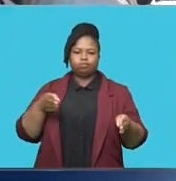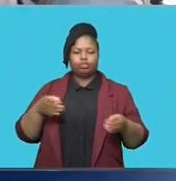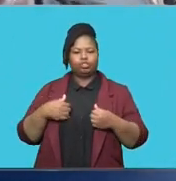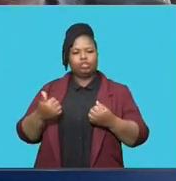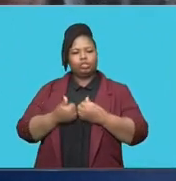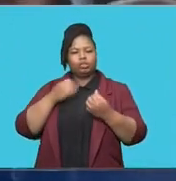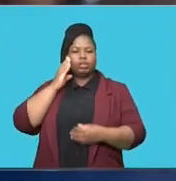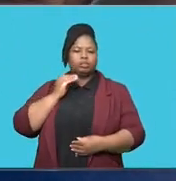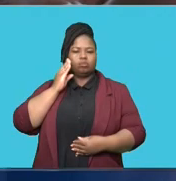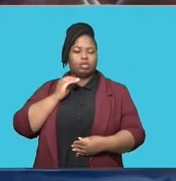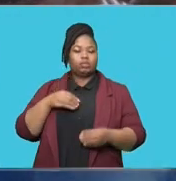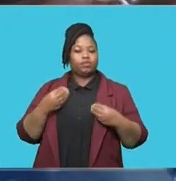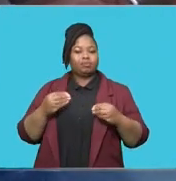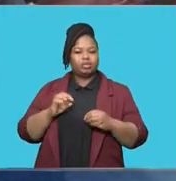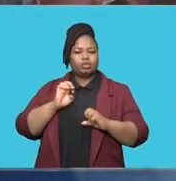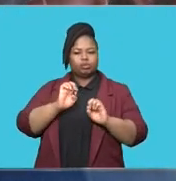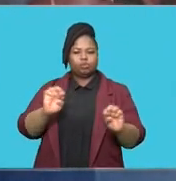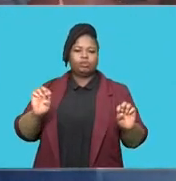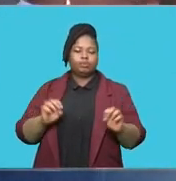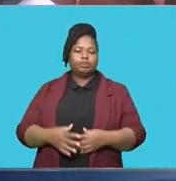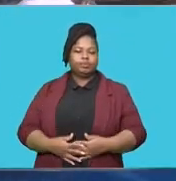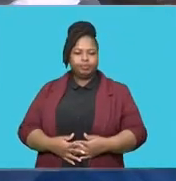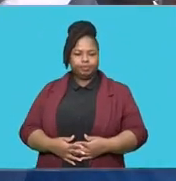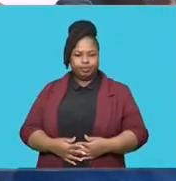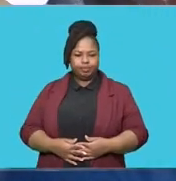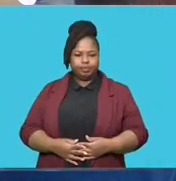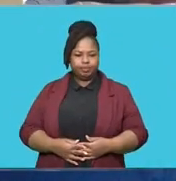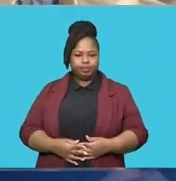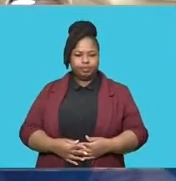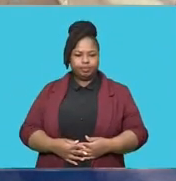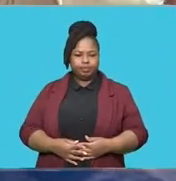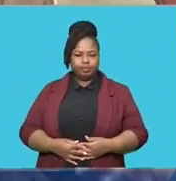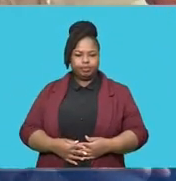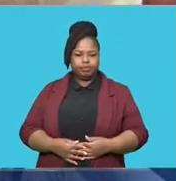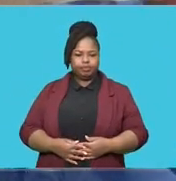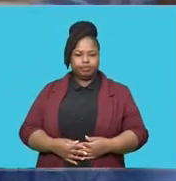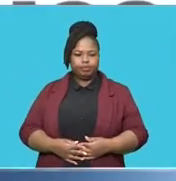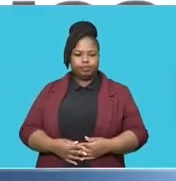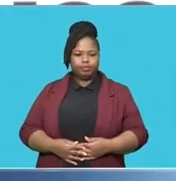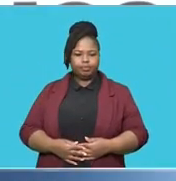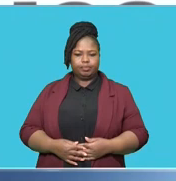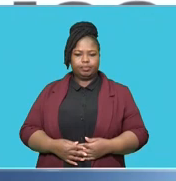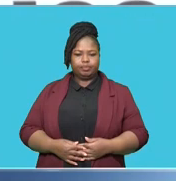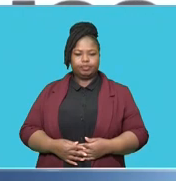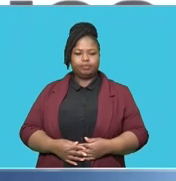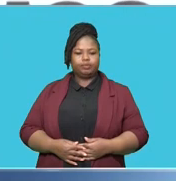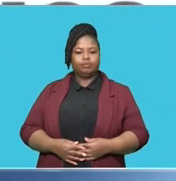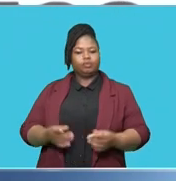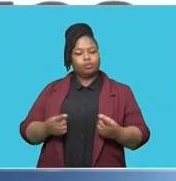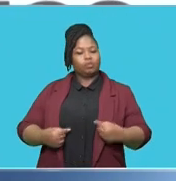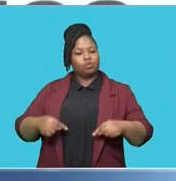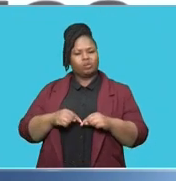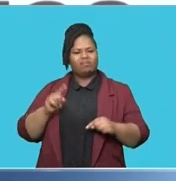teanang le ona ho theheng dikgwebo ho di kganneng esitana le katlehong ya tsona. We must be able to